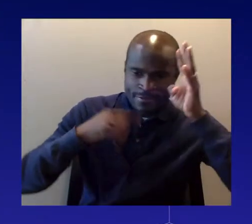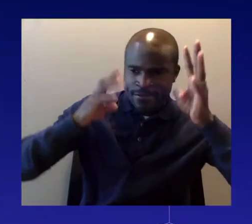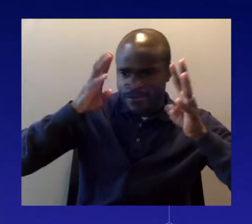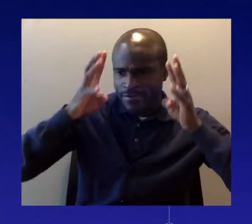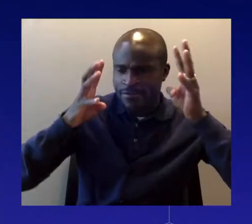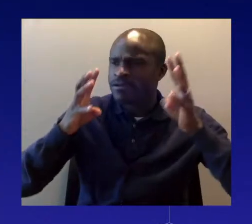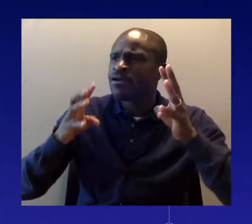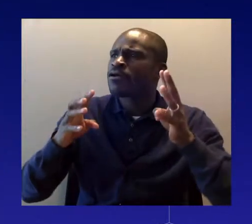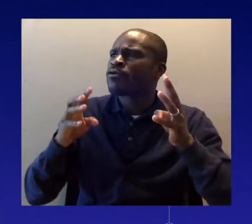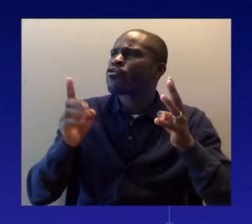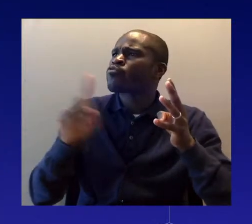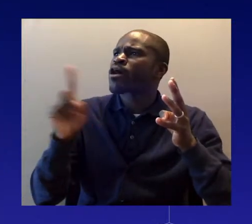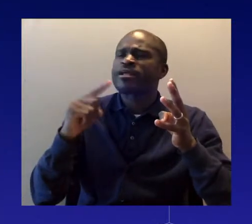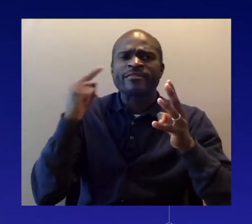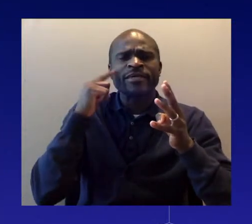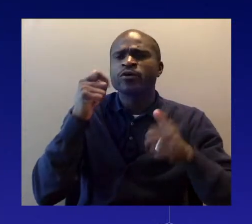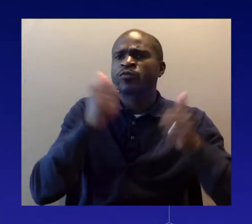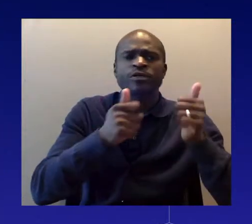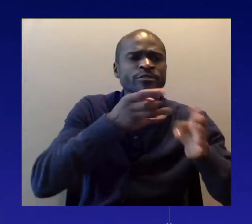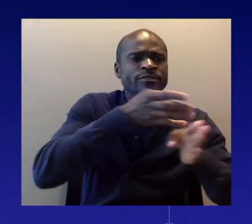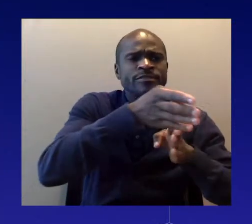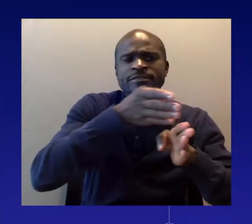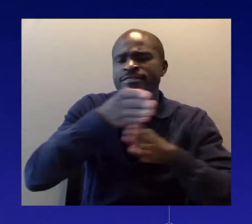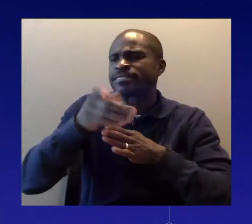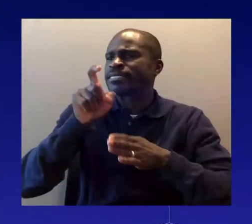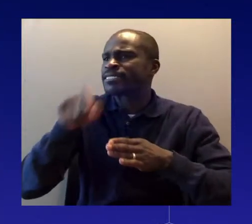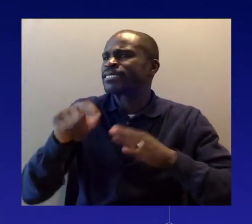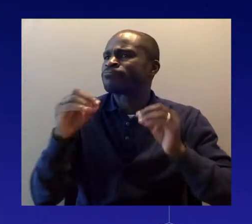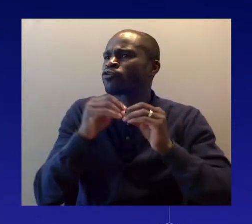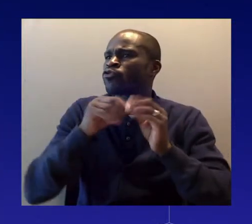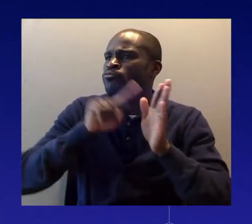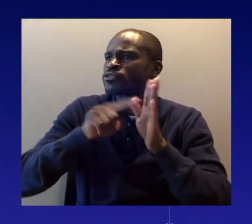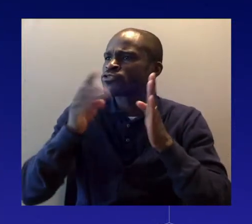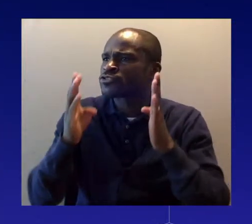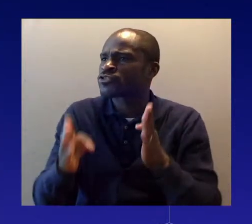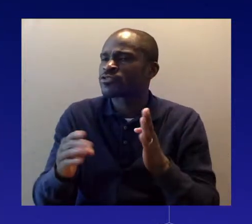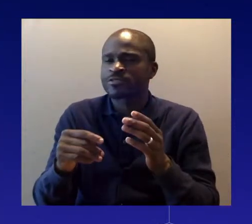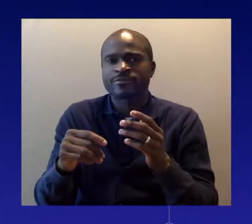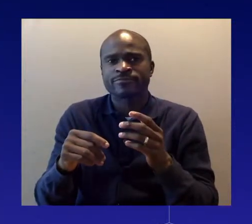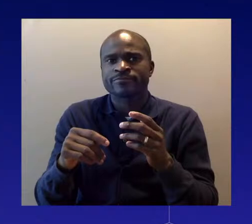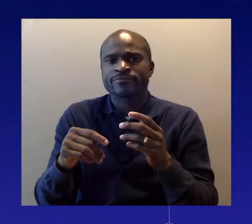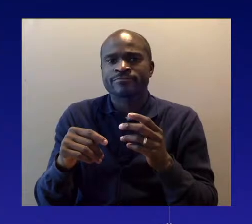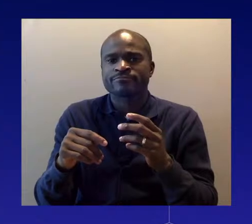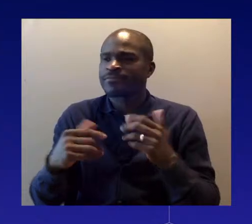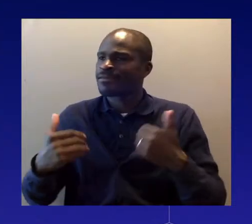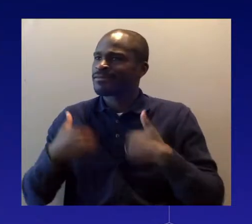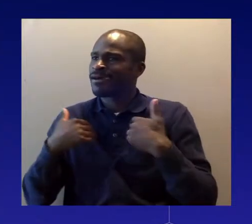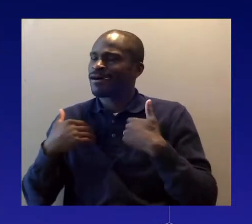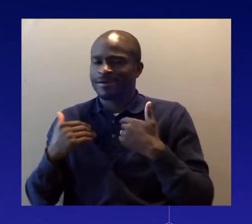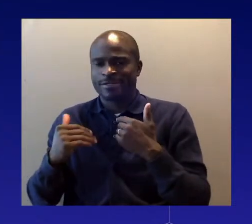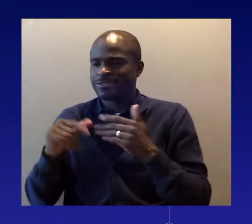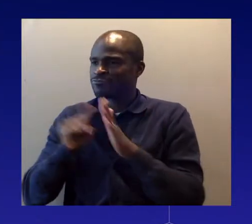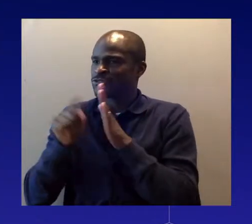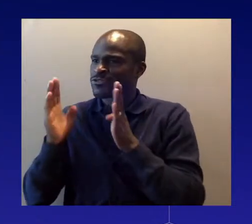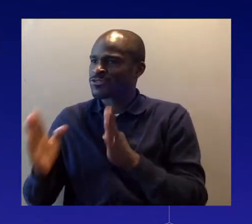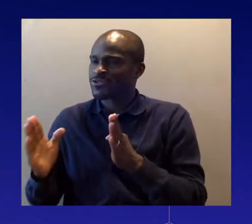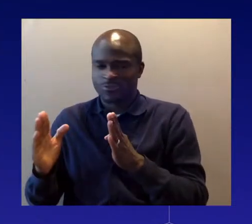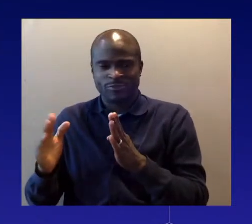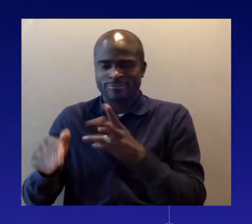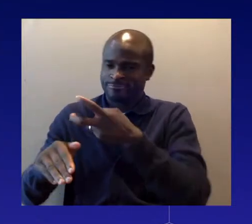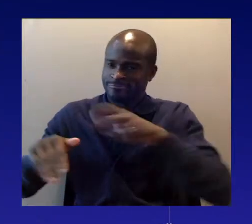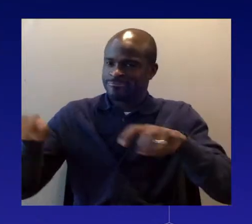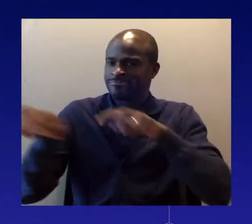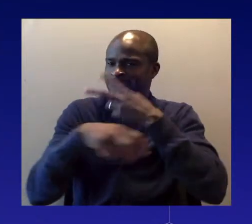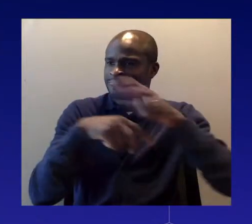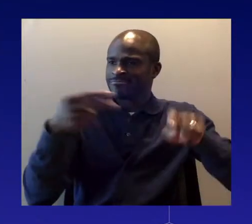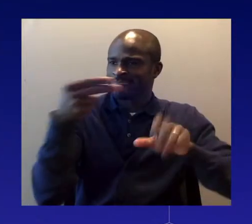support and help from a diverse and kind of robust group of young up-and-coming researchers kind of speaking to our future? Where do you think the most need is? And